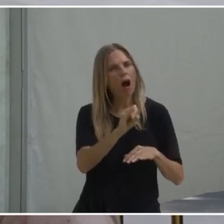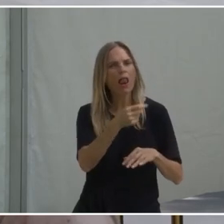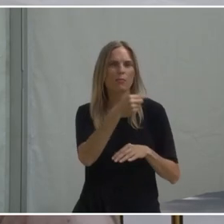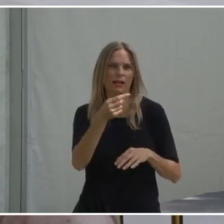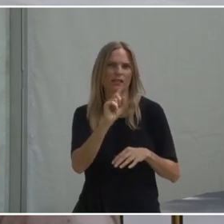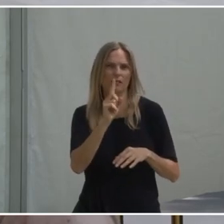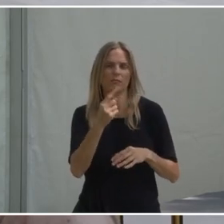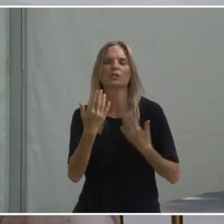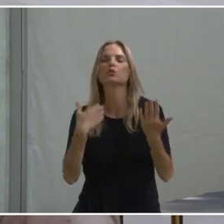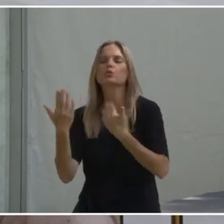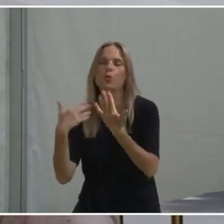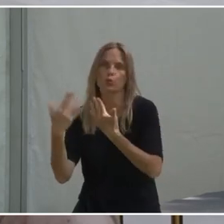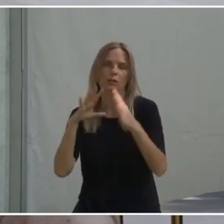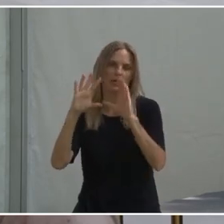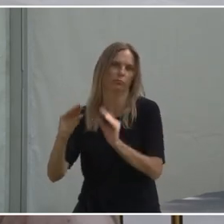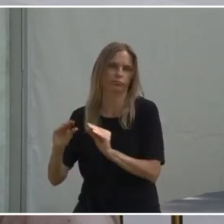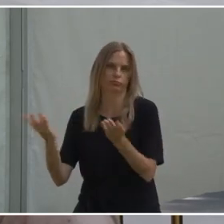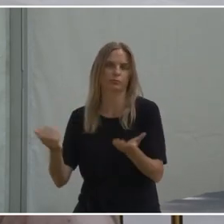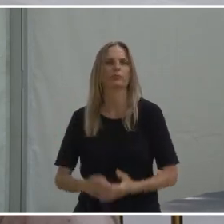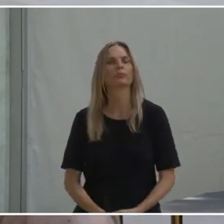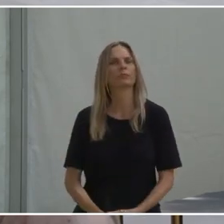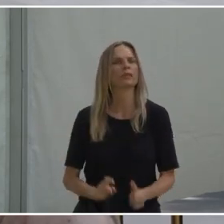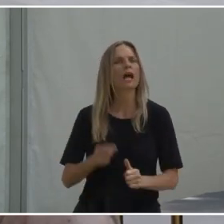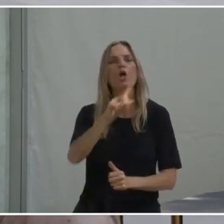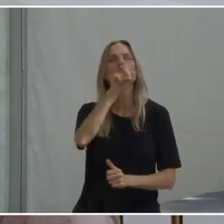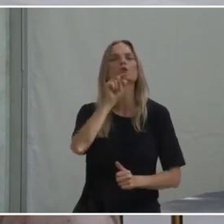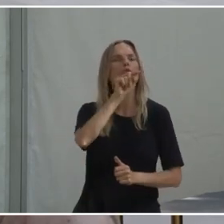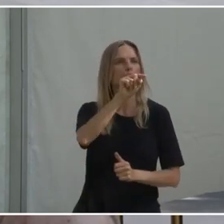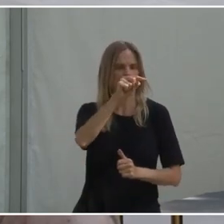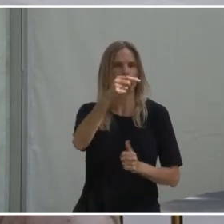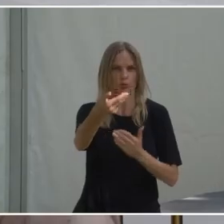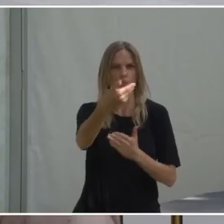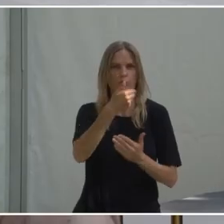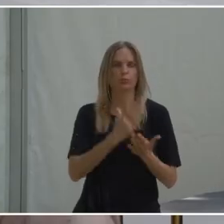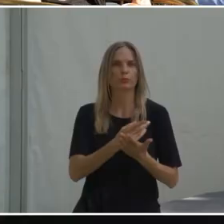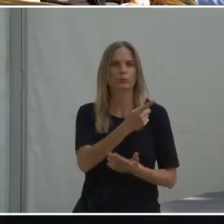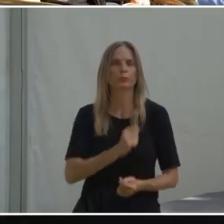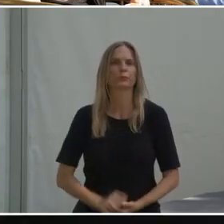other anymore. Thanks. There is a question here at the front as well.